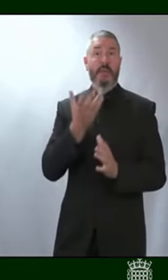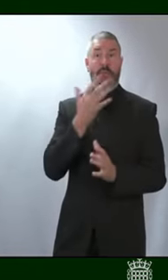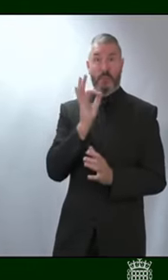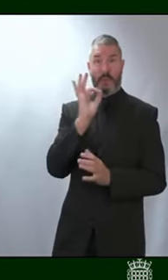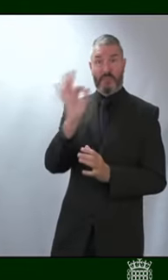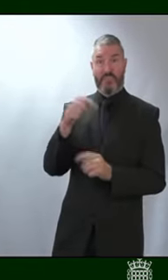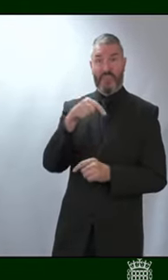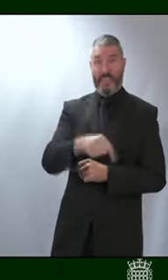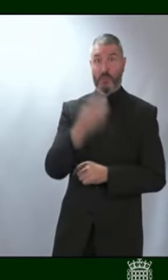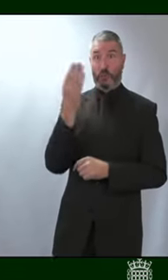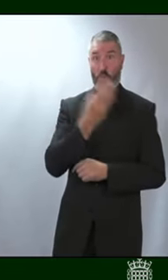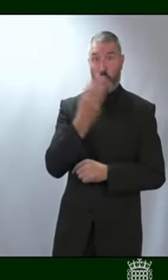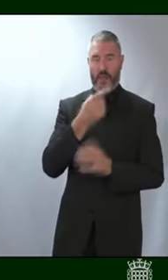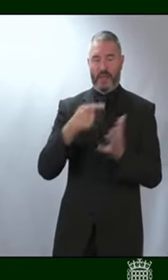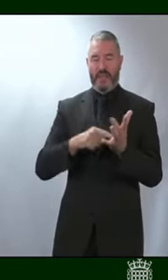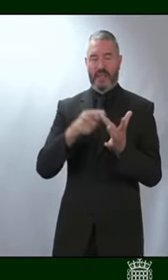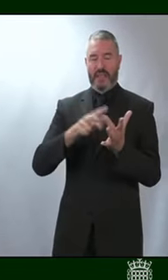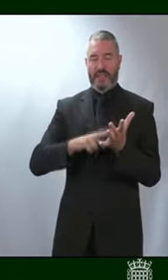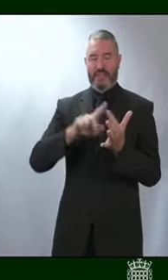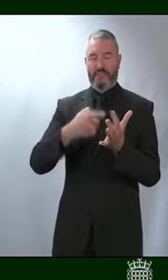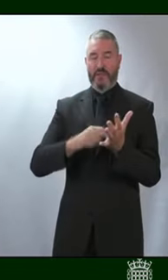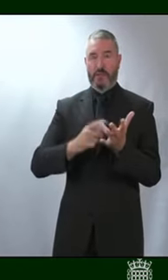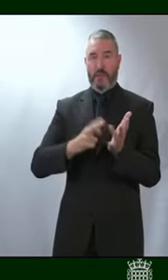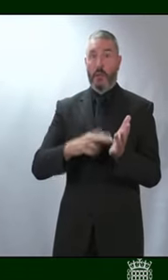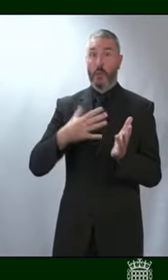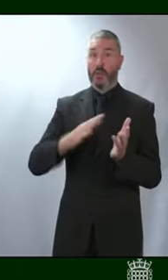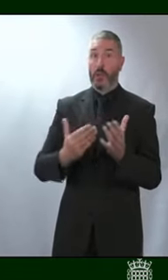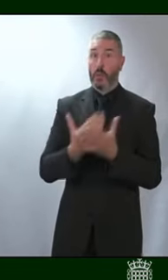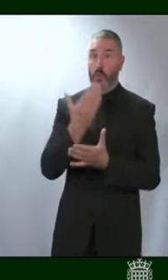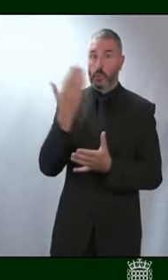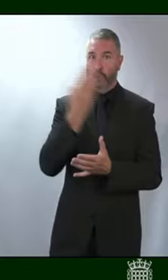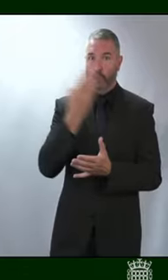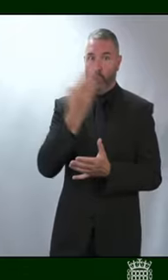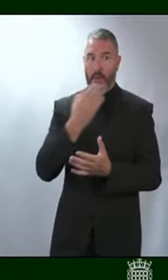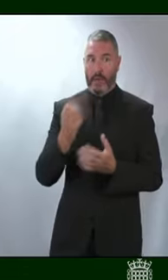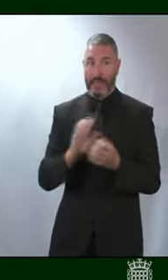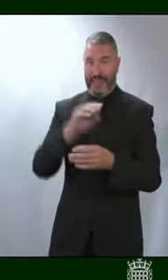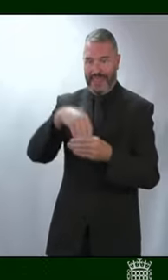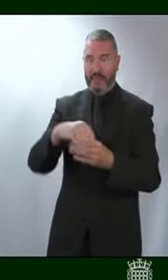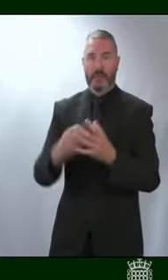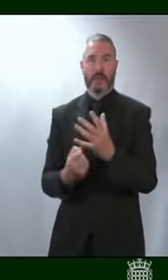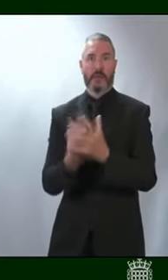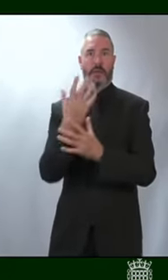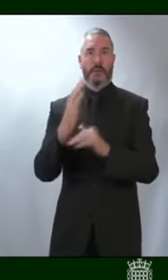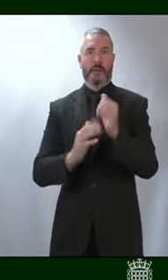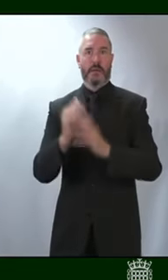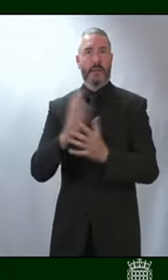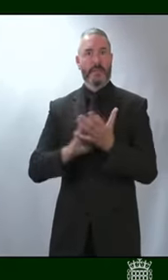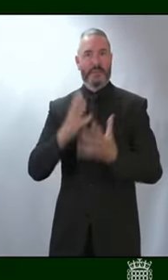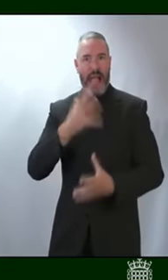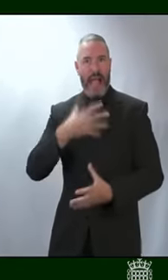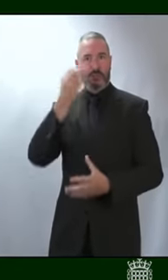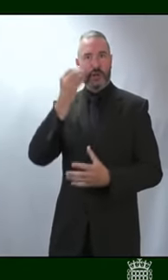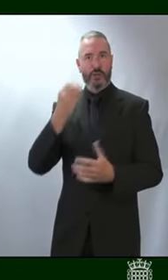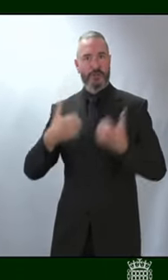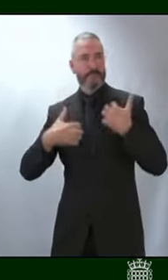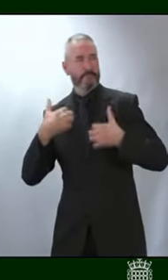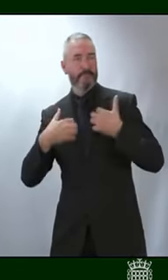Tiverton High School? Could you back us to have a new school in the rebuilding programme to raise the aspiration and